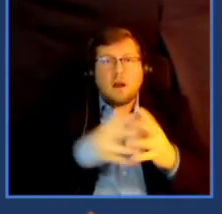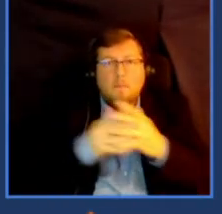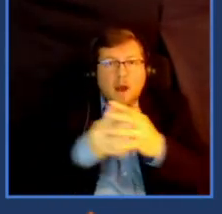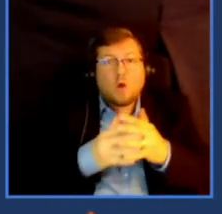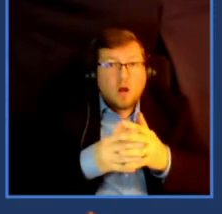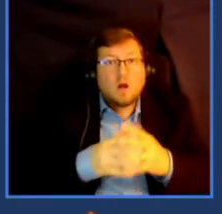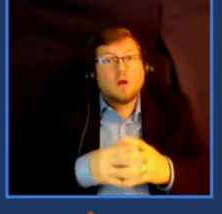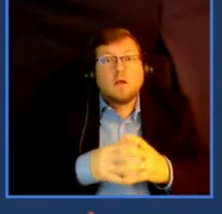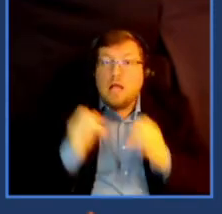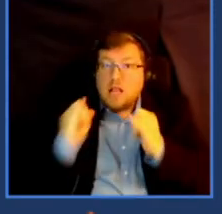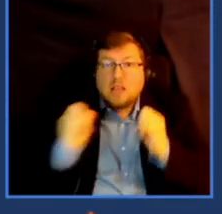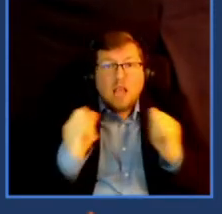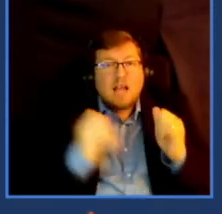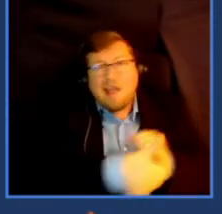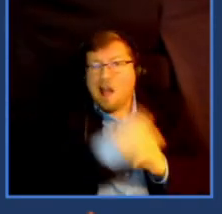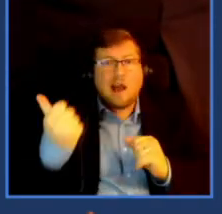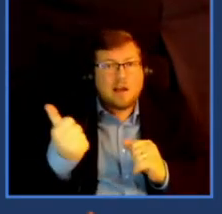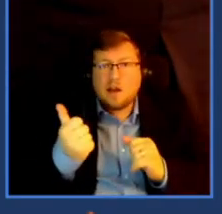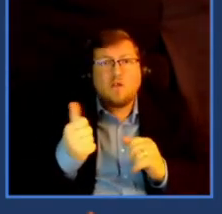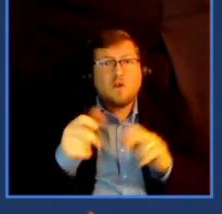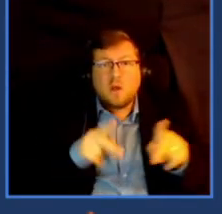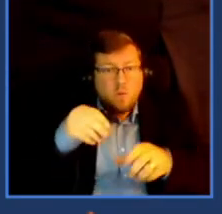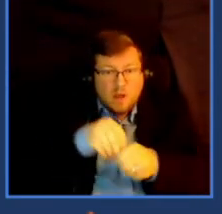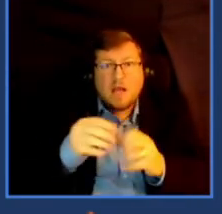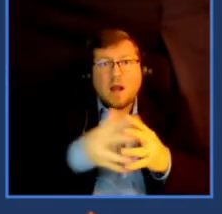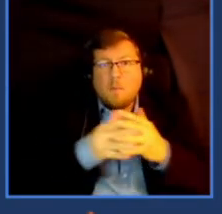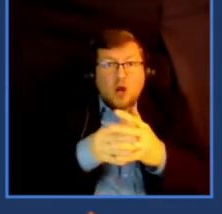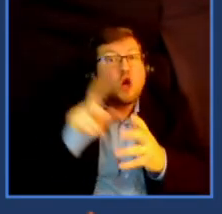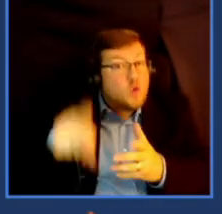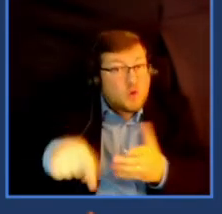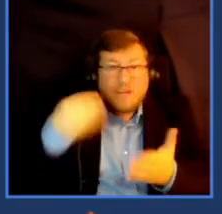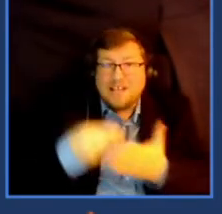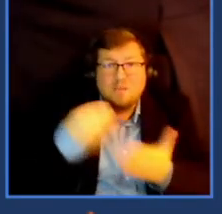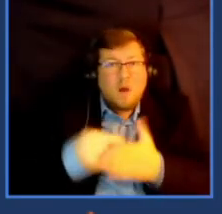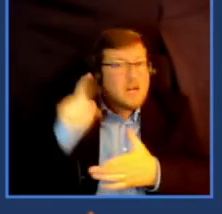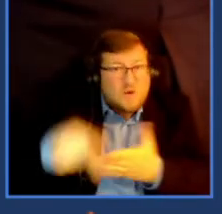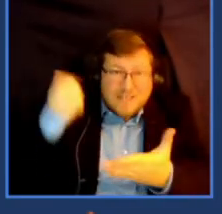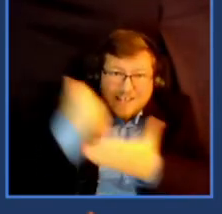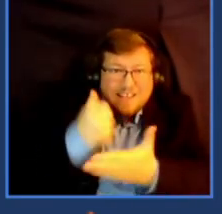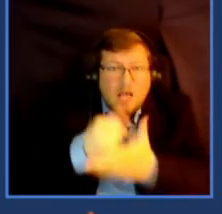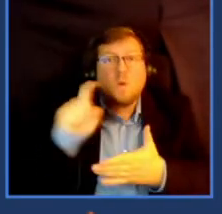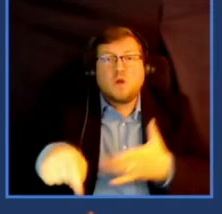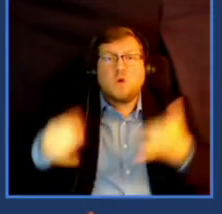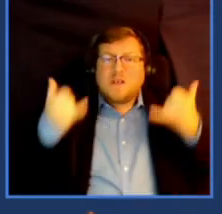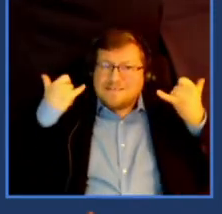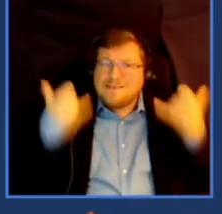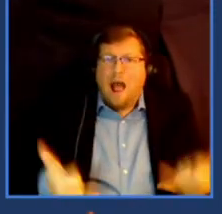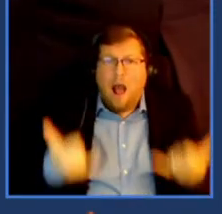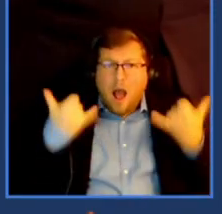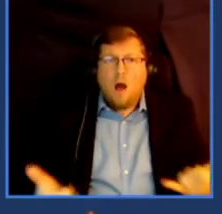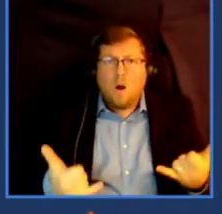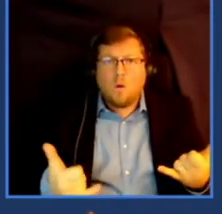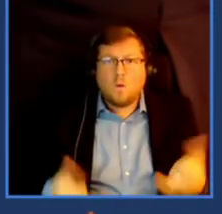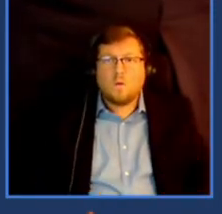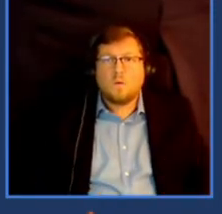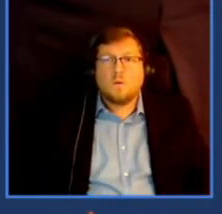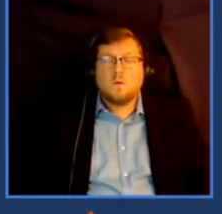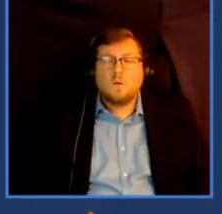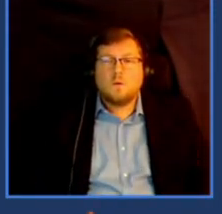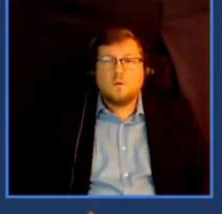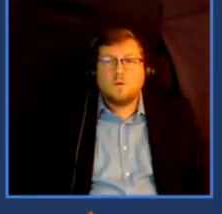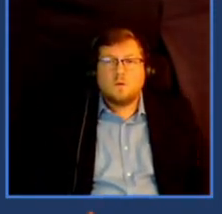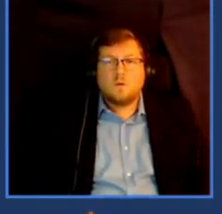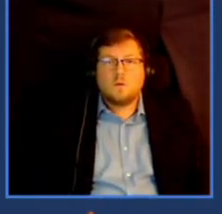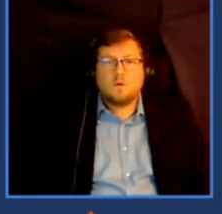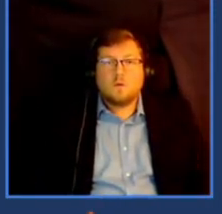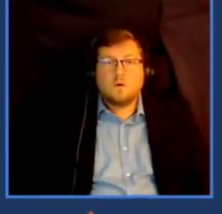country, you need the money, you need the help, and you need it now. Look, Georgia,